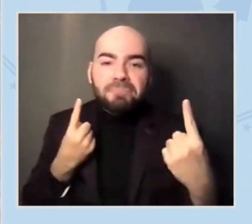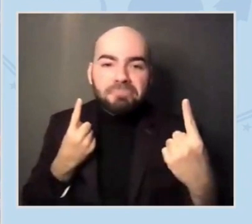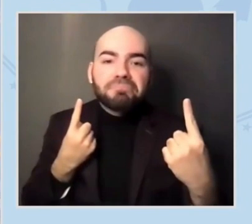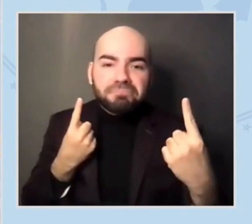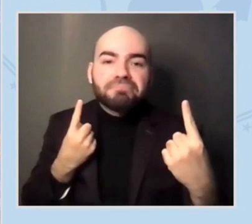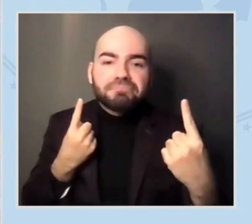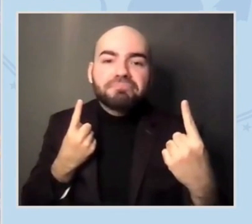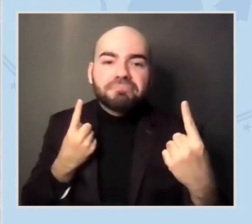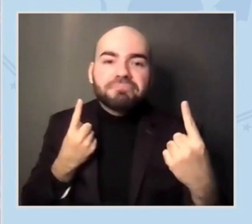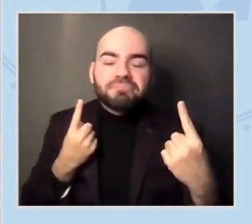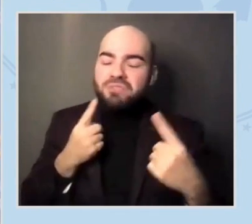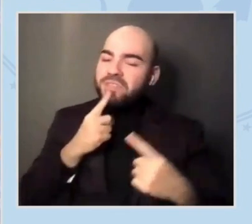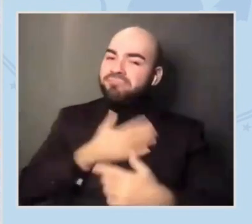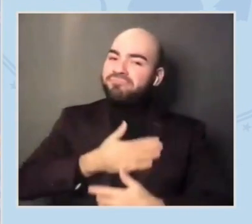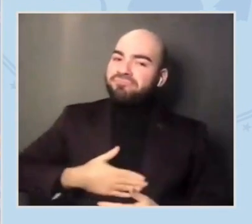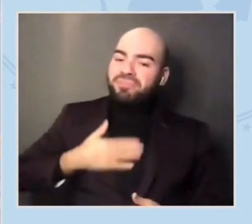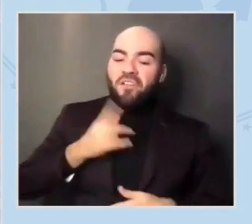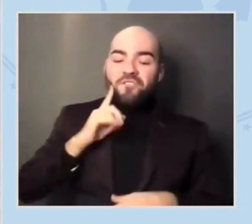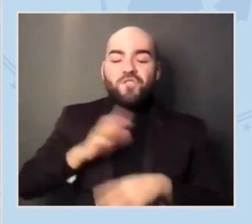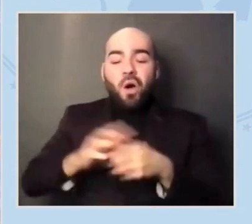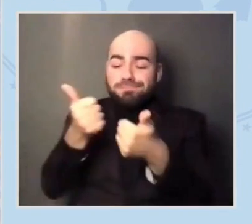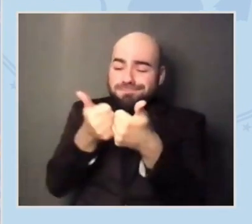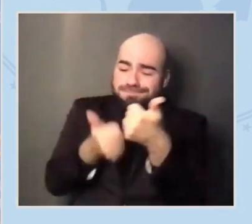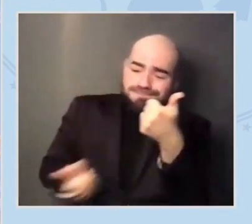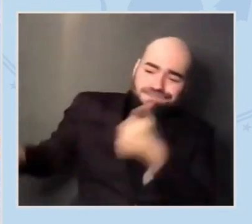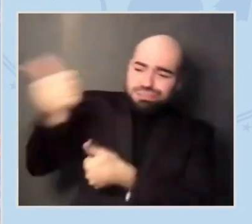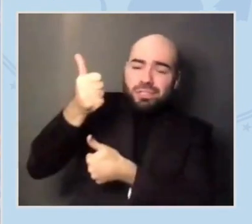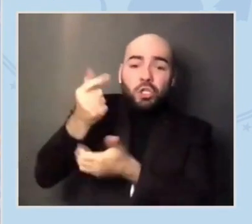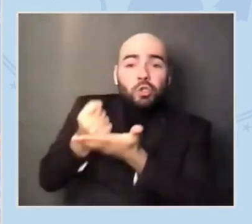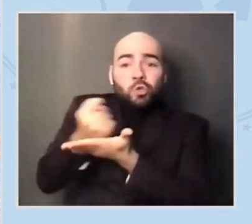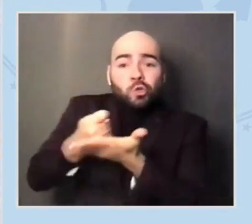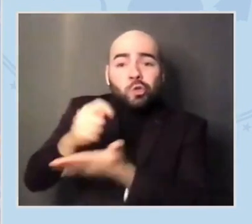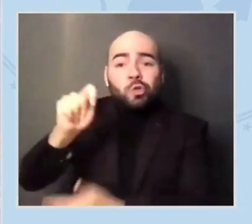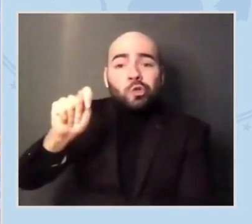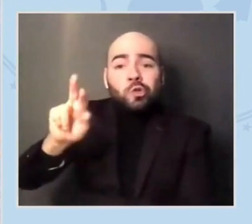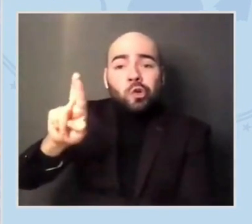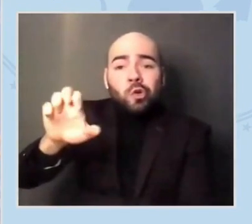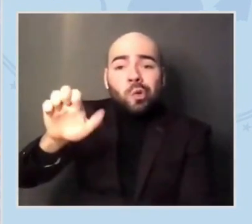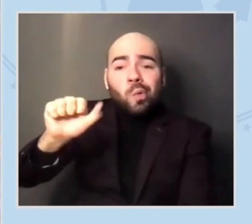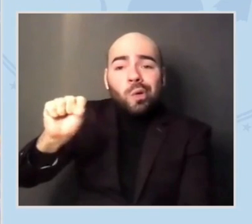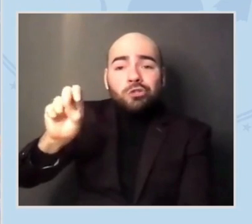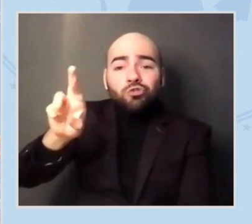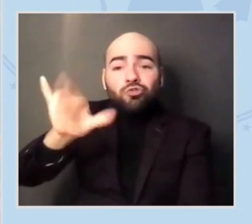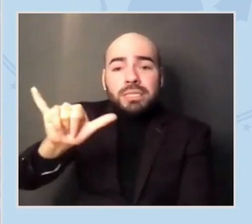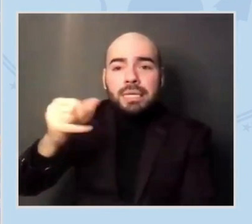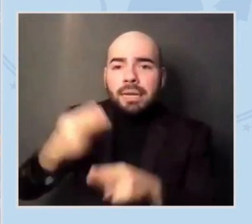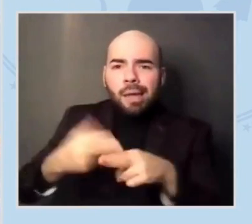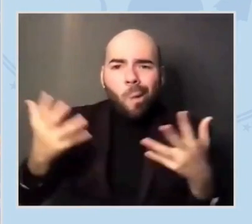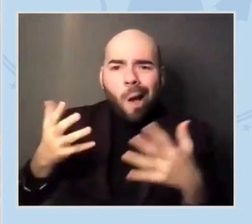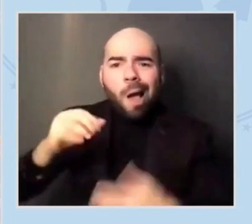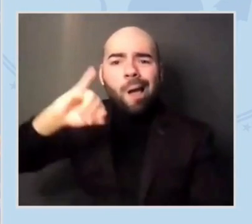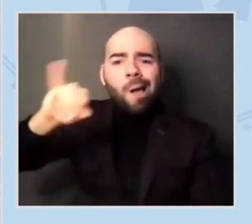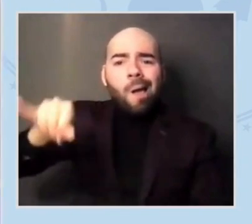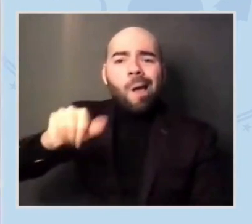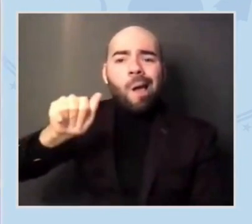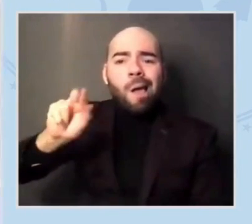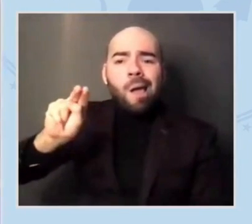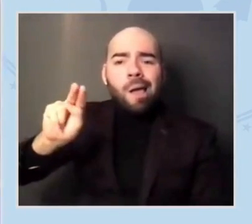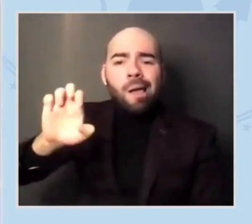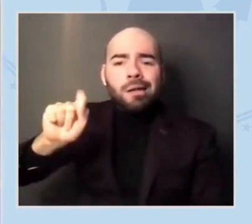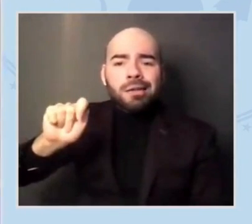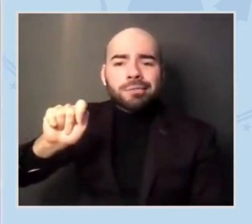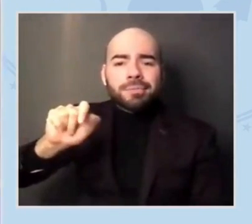able to nominate Janet Yellen. No one is better prepared to deal with this crisis. I wish it weren't as much of